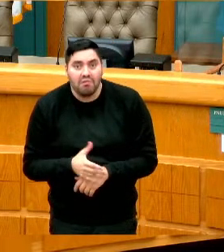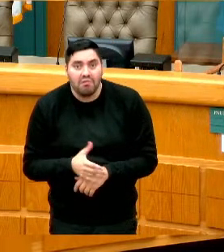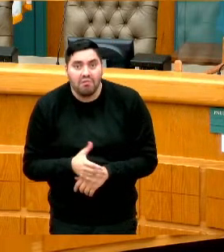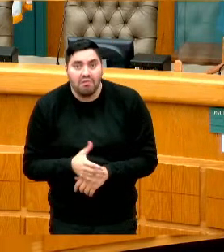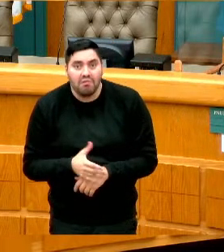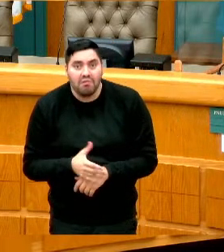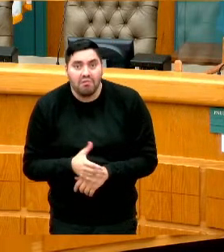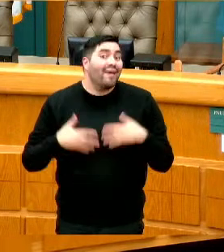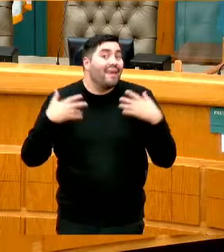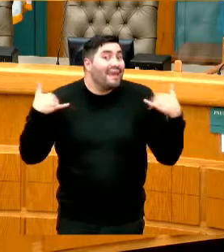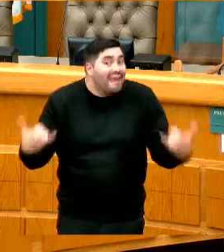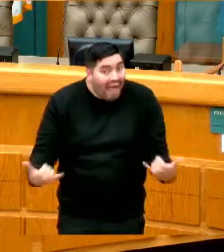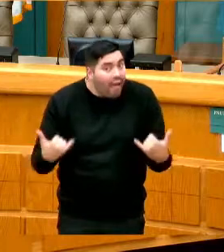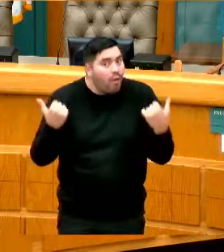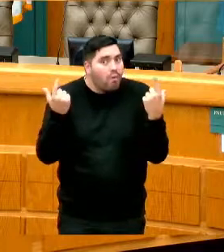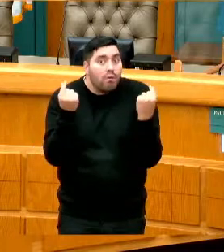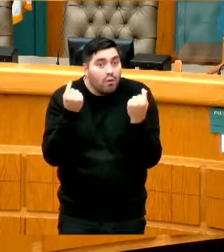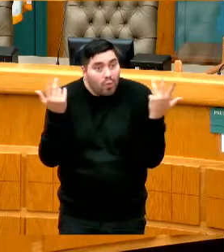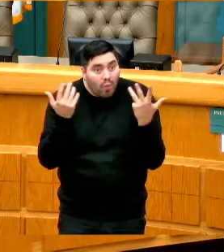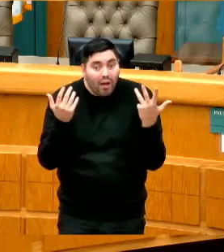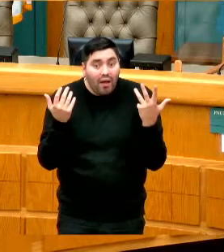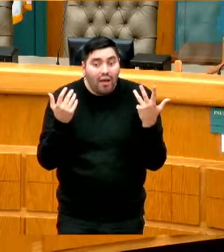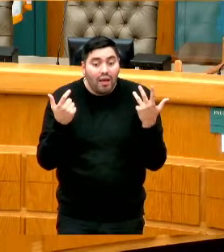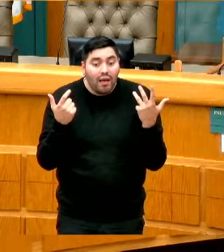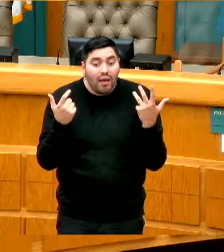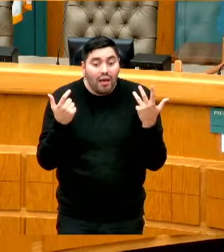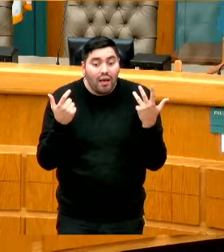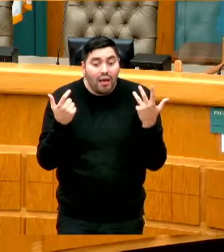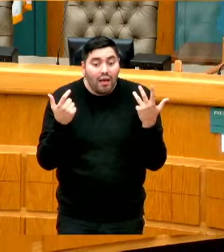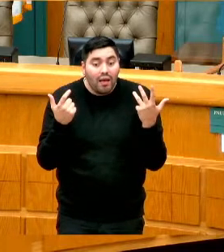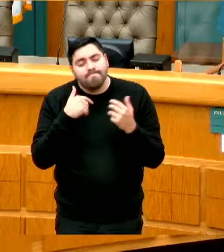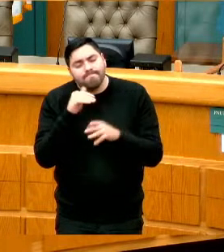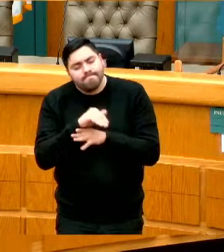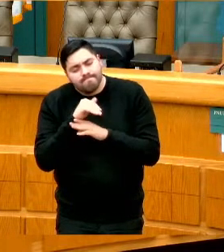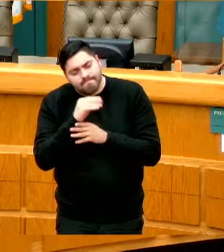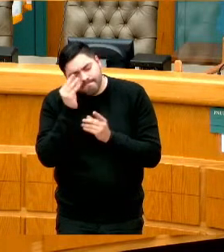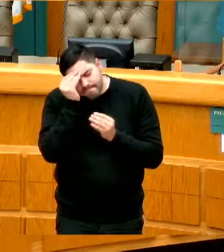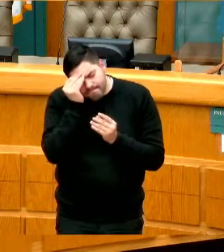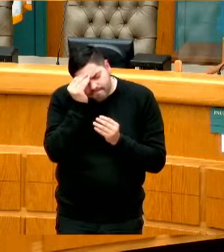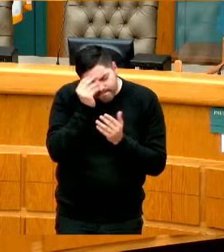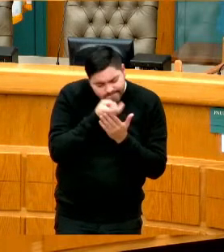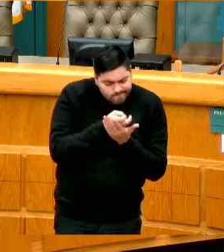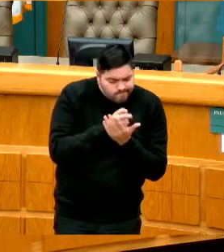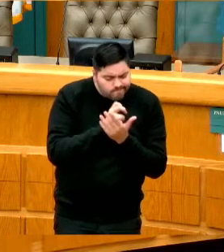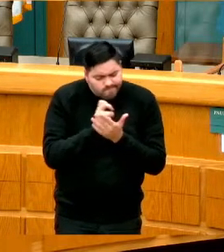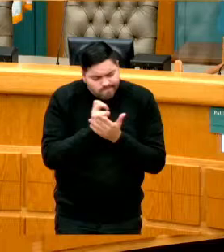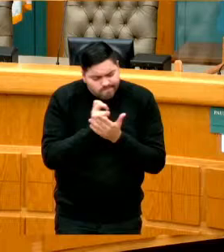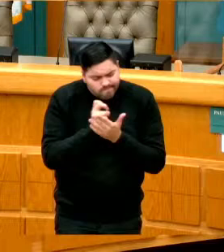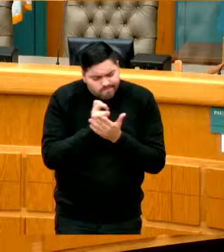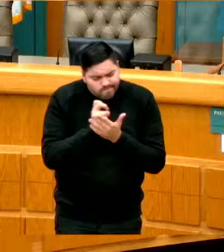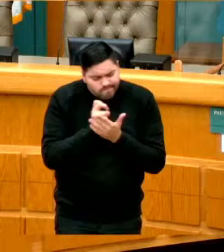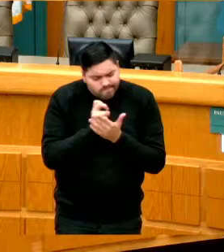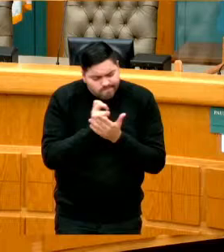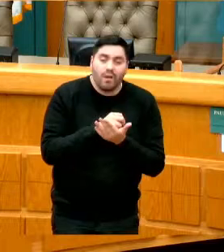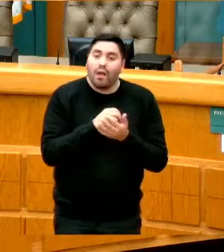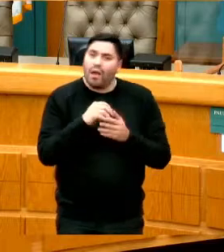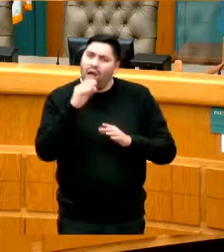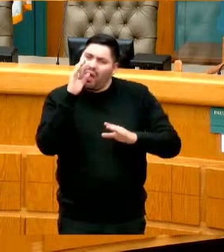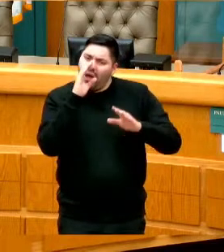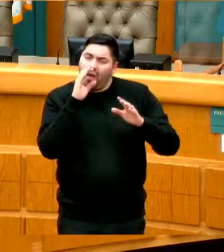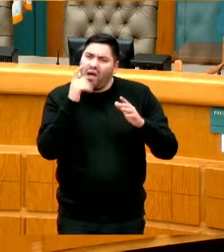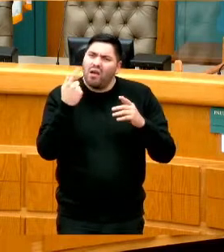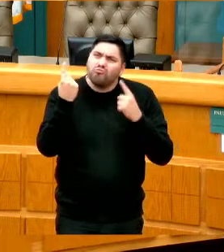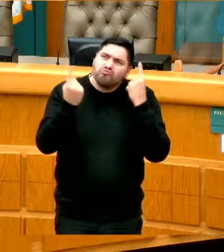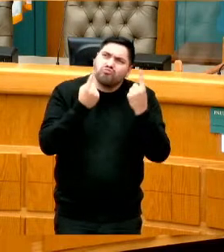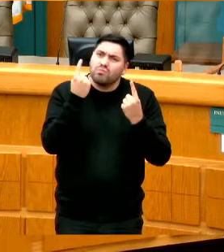The only thing that keeps me up at night is wondering if everybody will feel like I